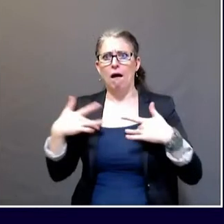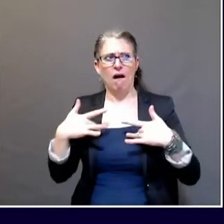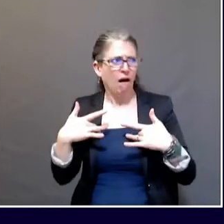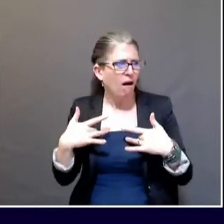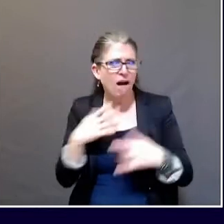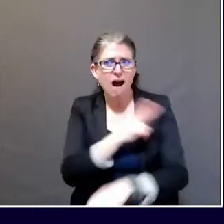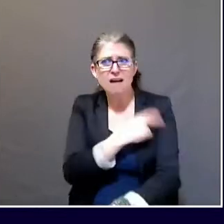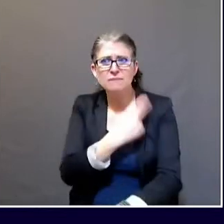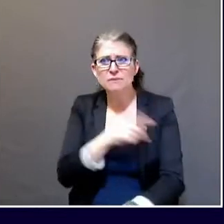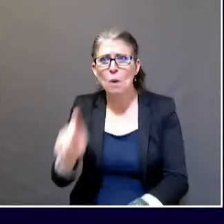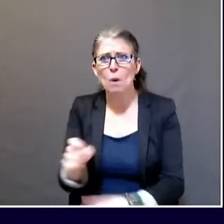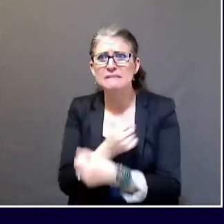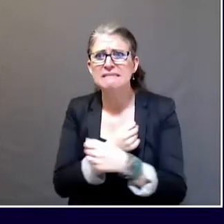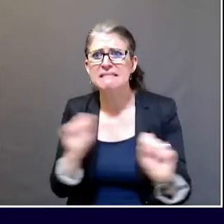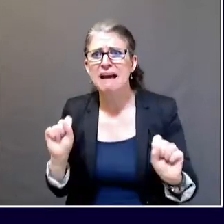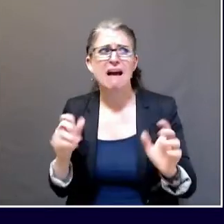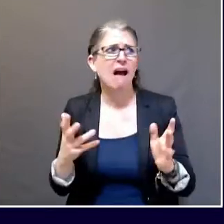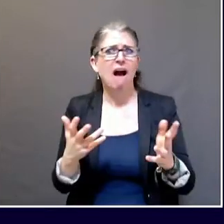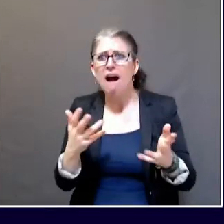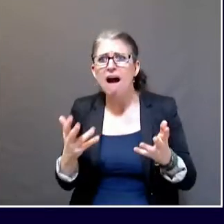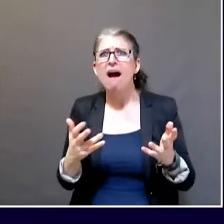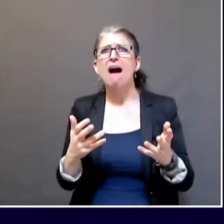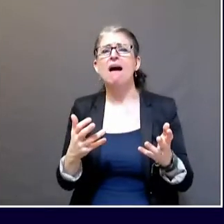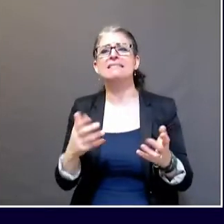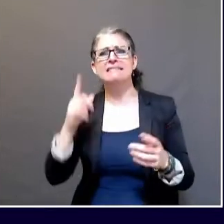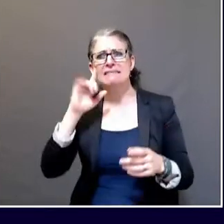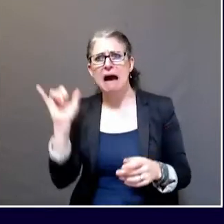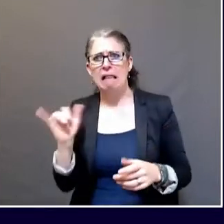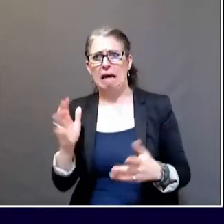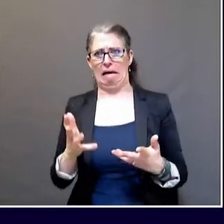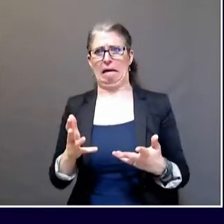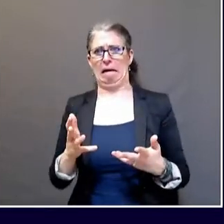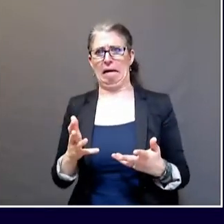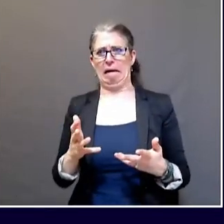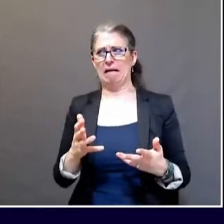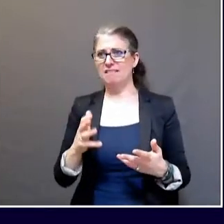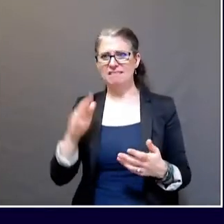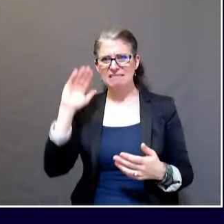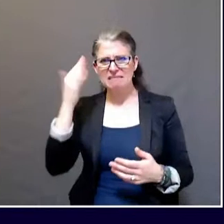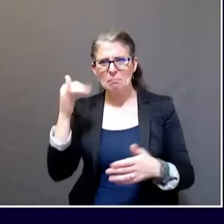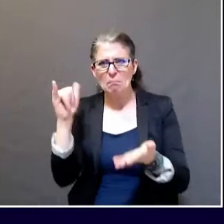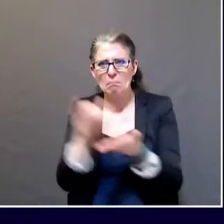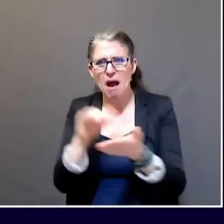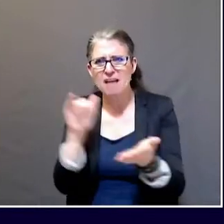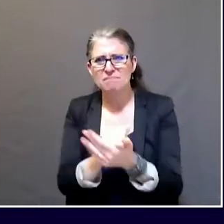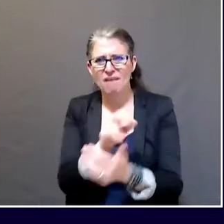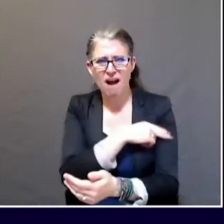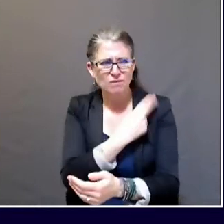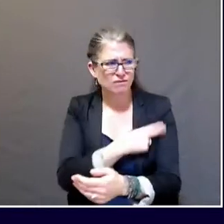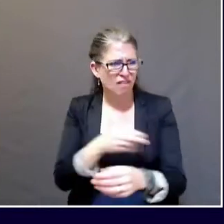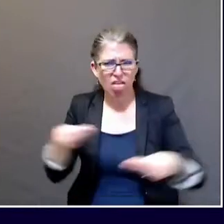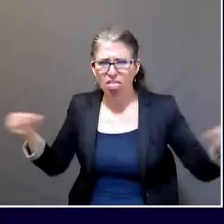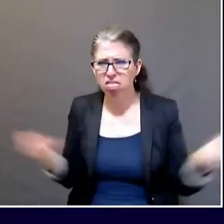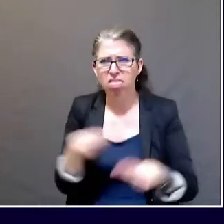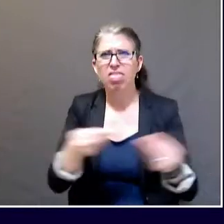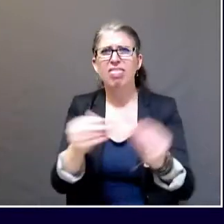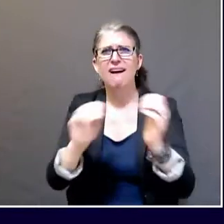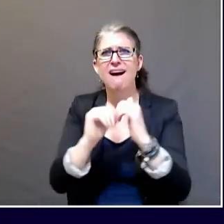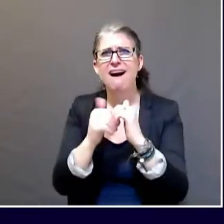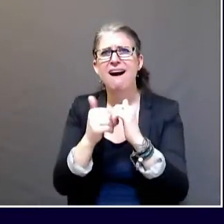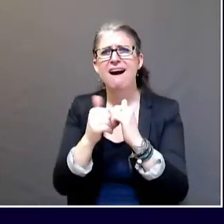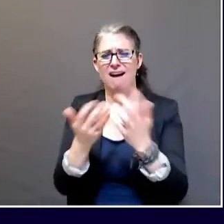sound as if how could it be possible that there would be an outbreak at a